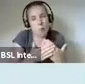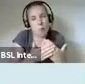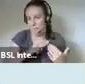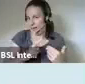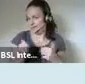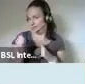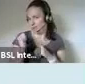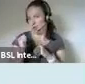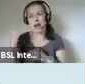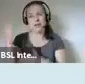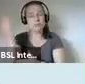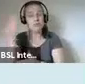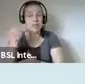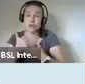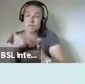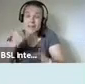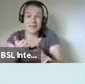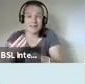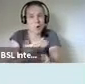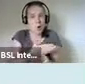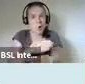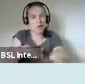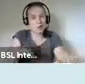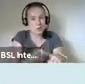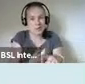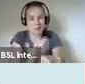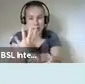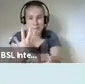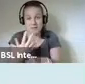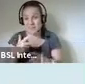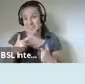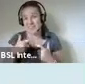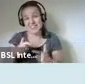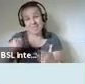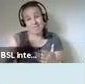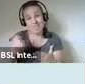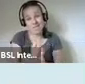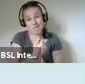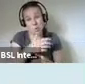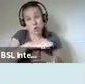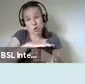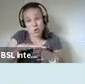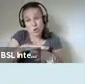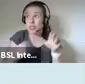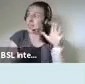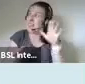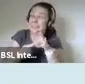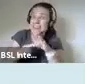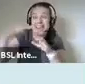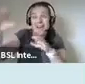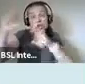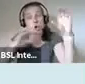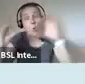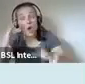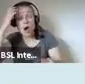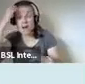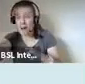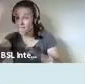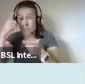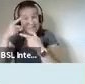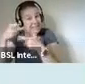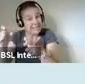that we still have unfortunate situation that key donors and governments are failing young